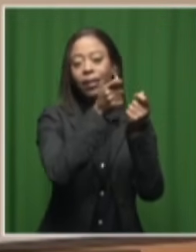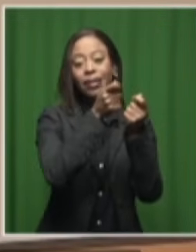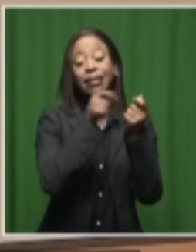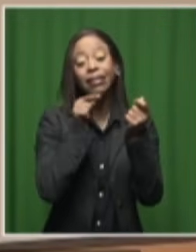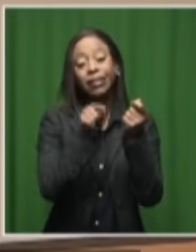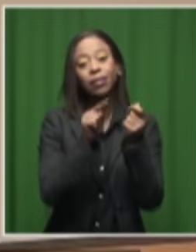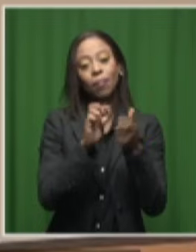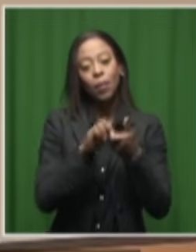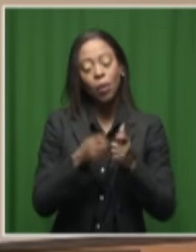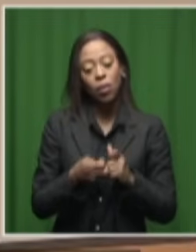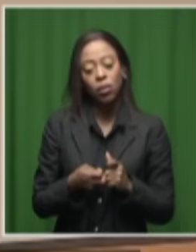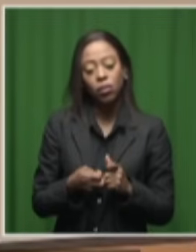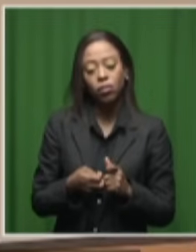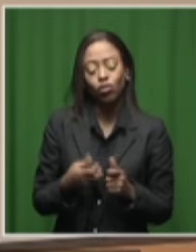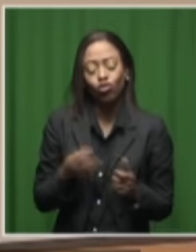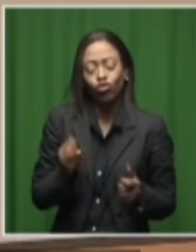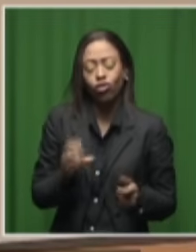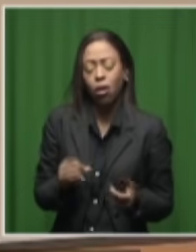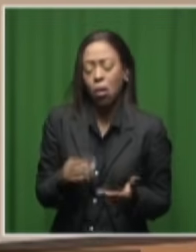there's nothing untoward.